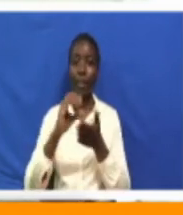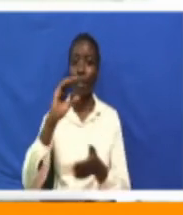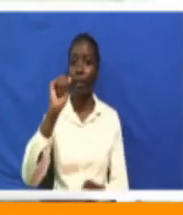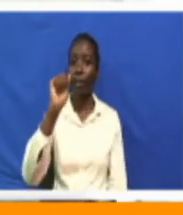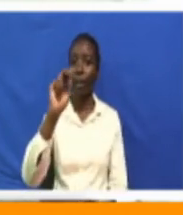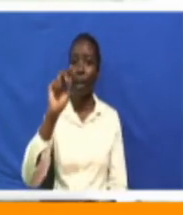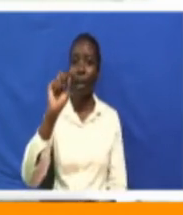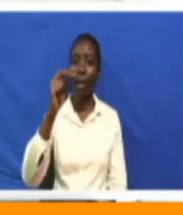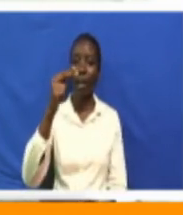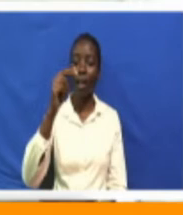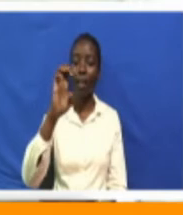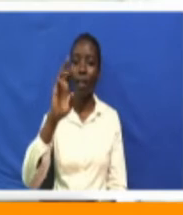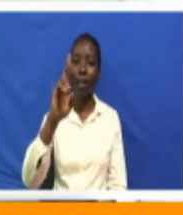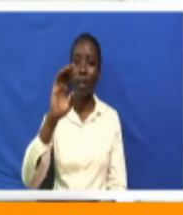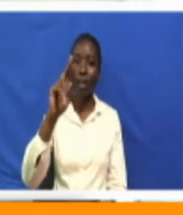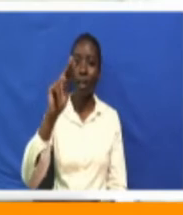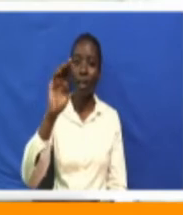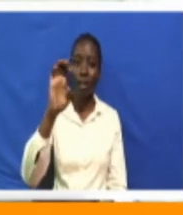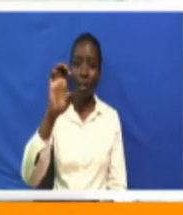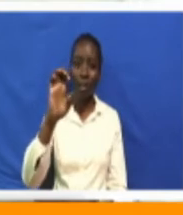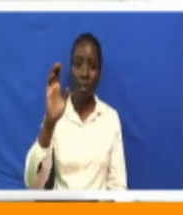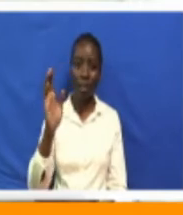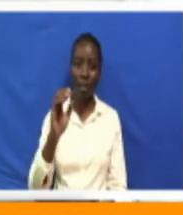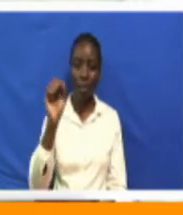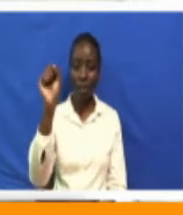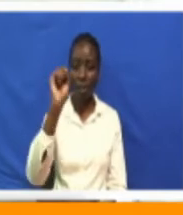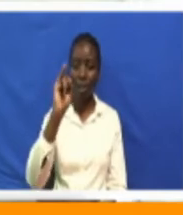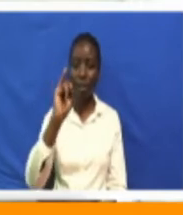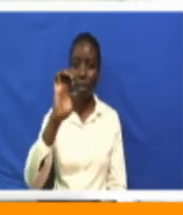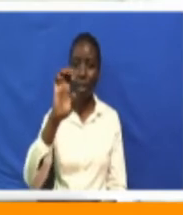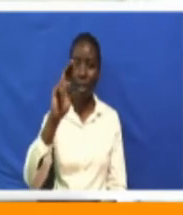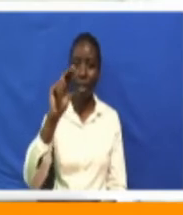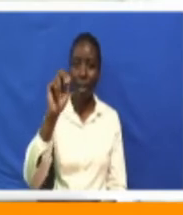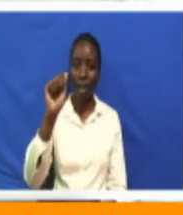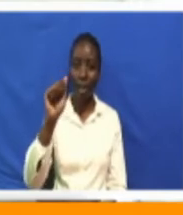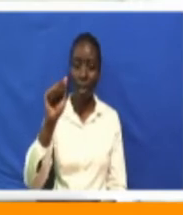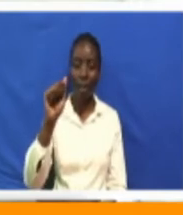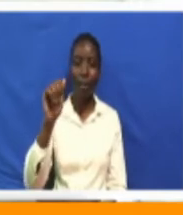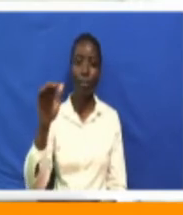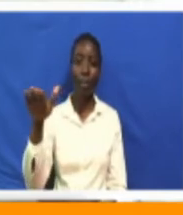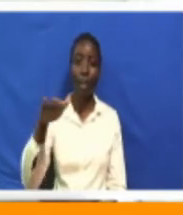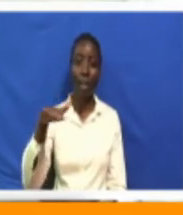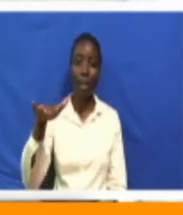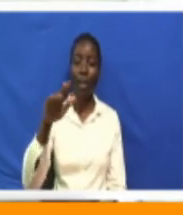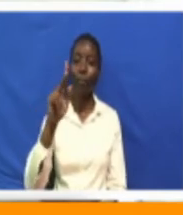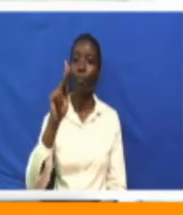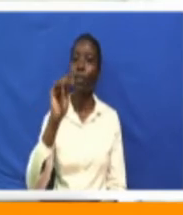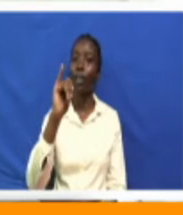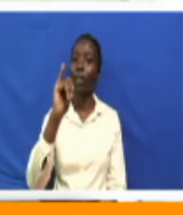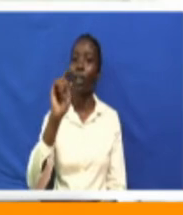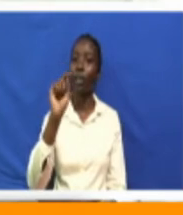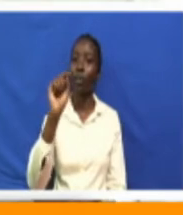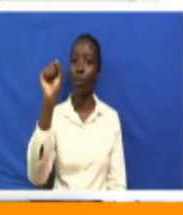of Siena Catholic parish kitusuru foreign